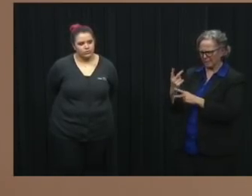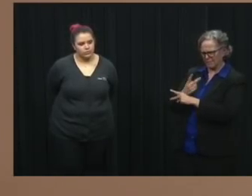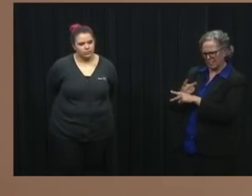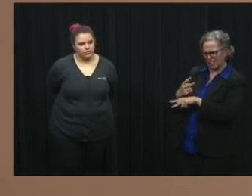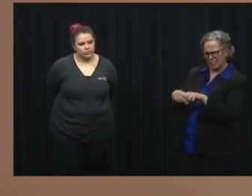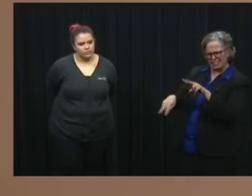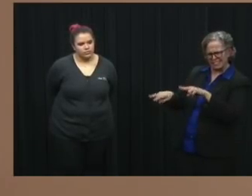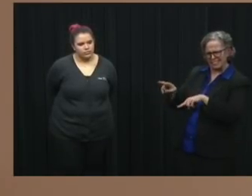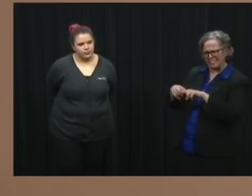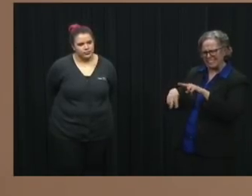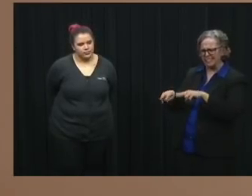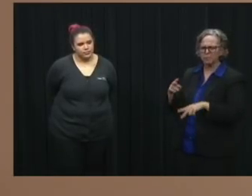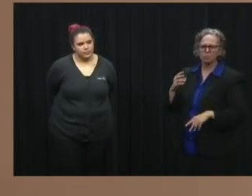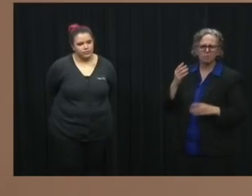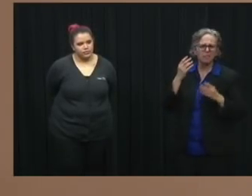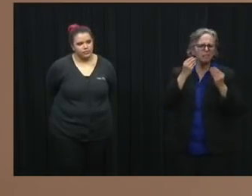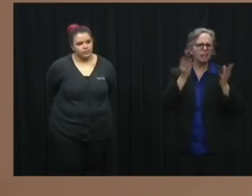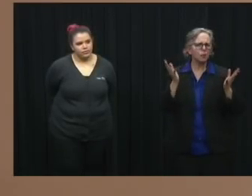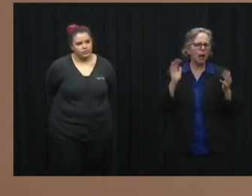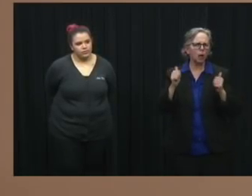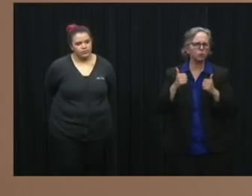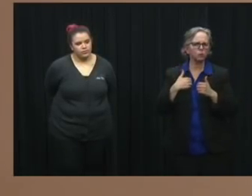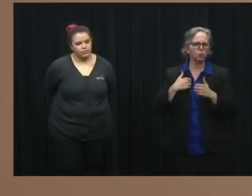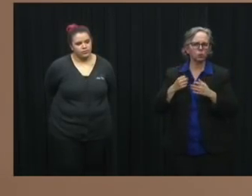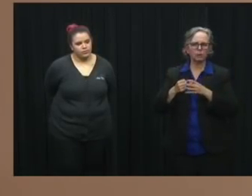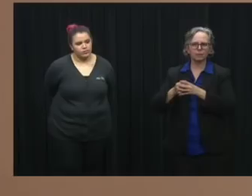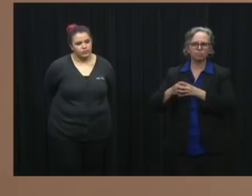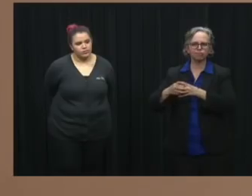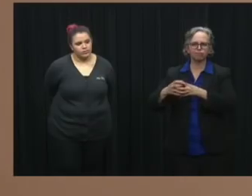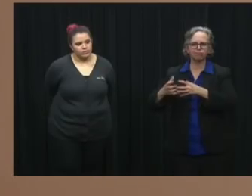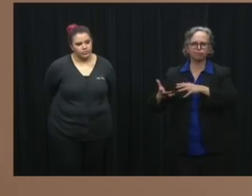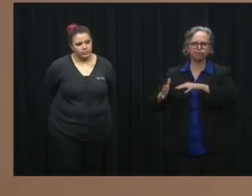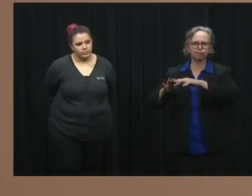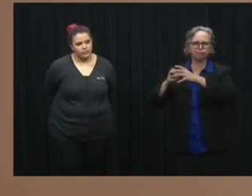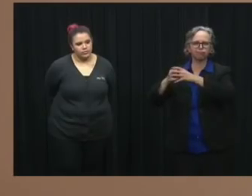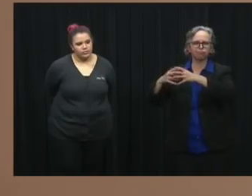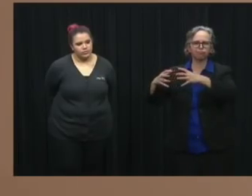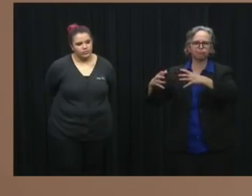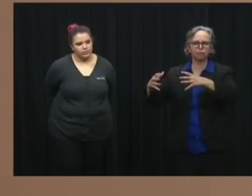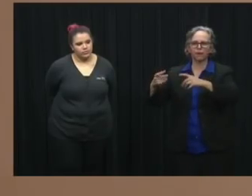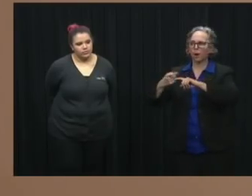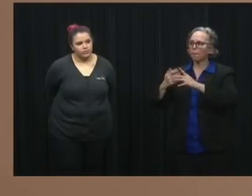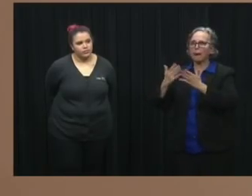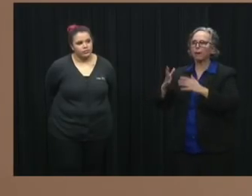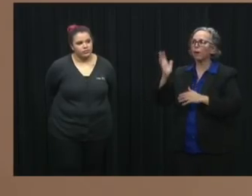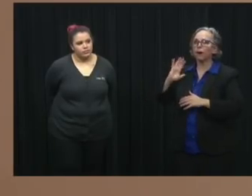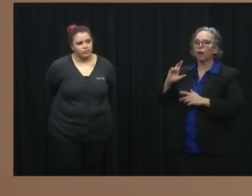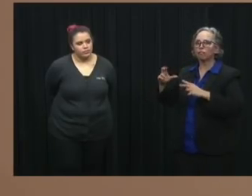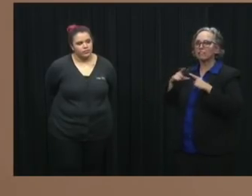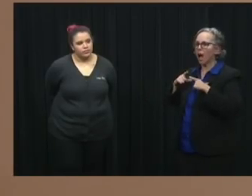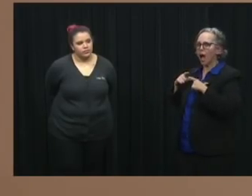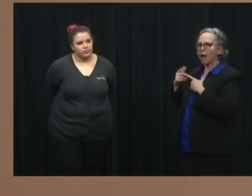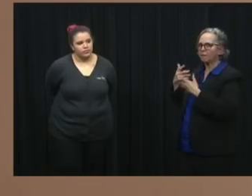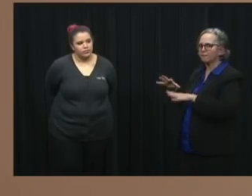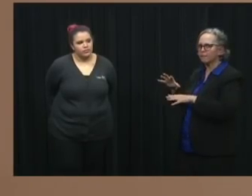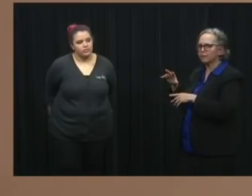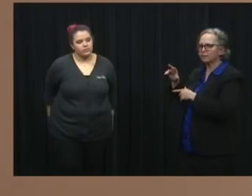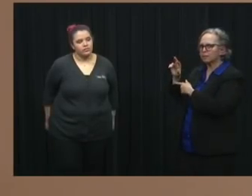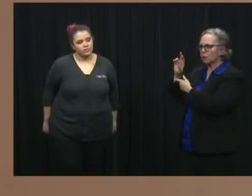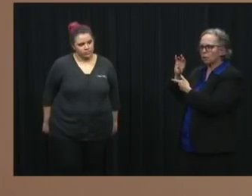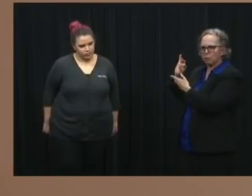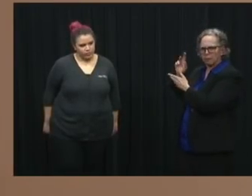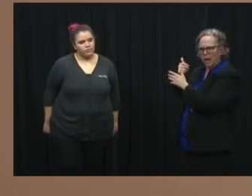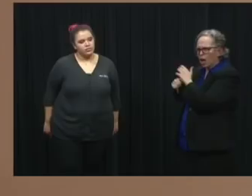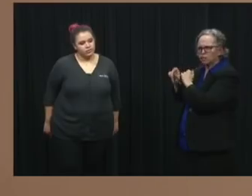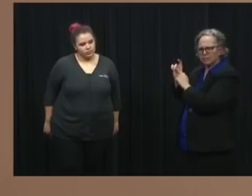expanding our workforce from, retired people. We have a medical corps. Each state has one. We have